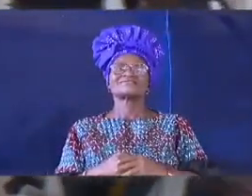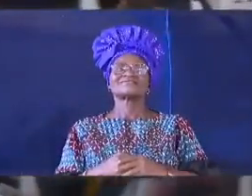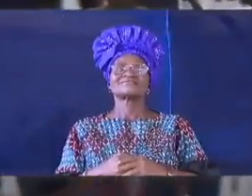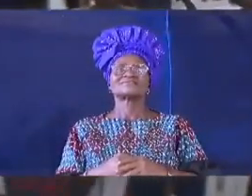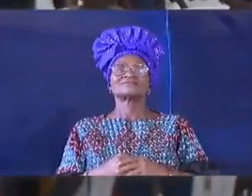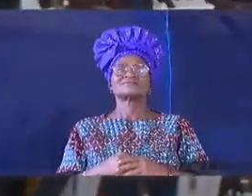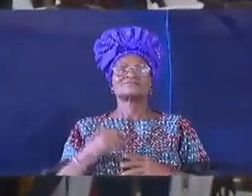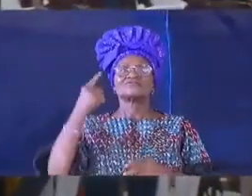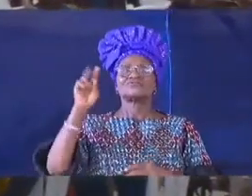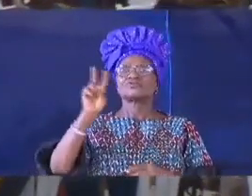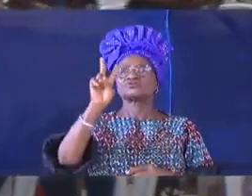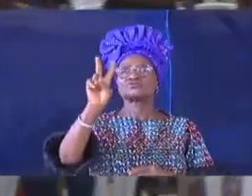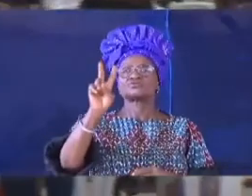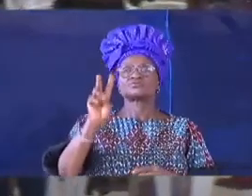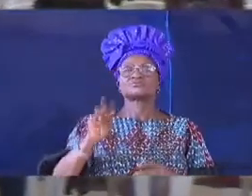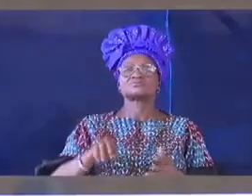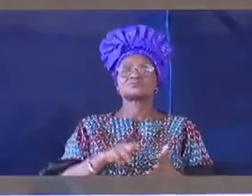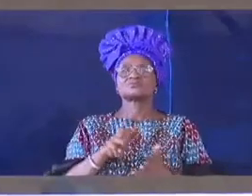For 2 minutes,